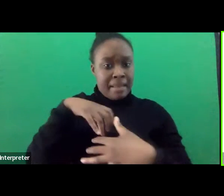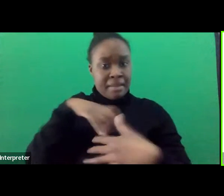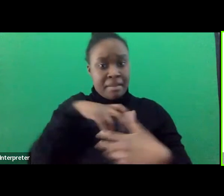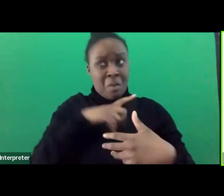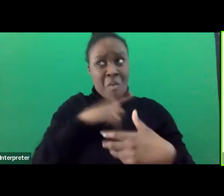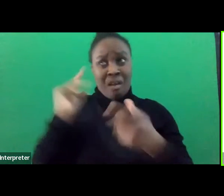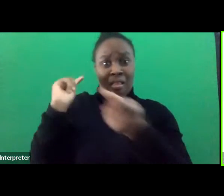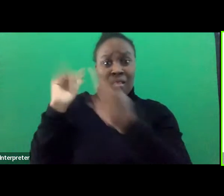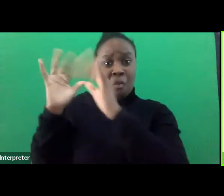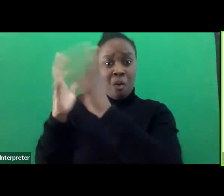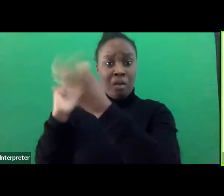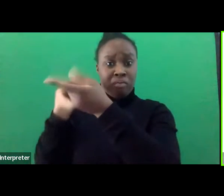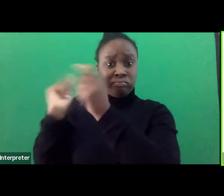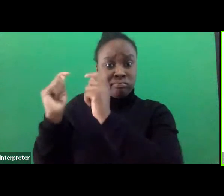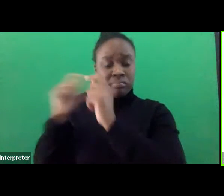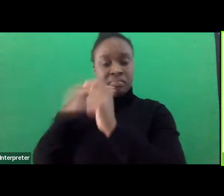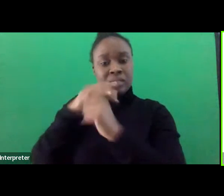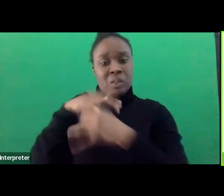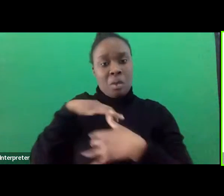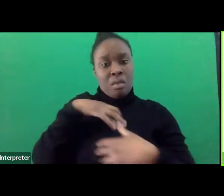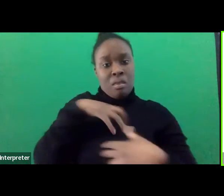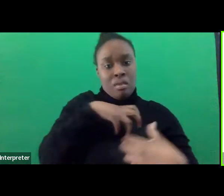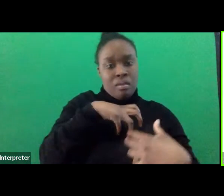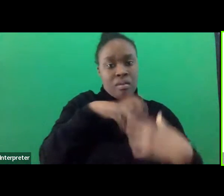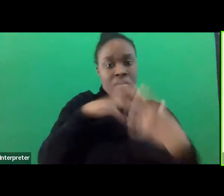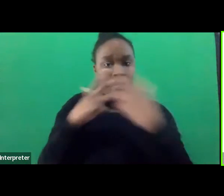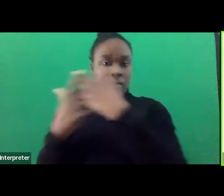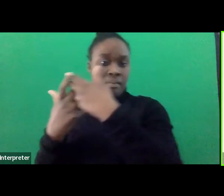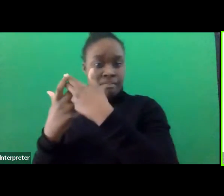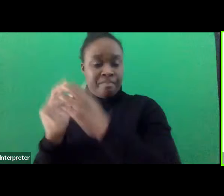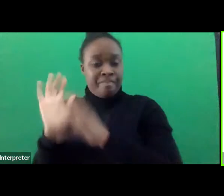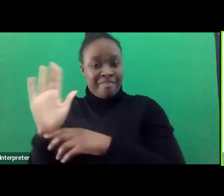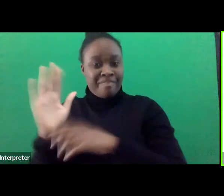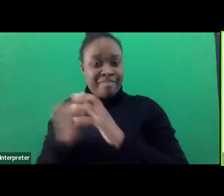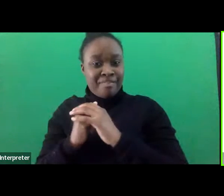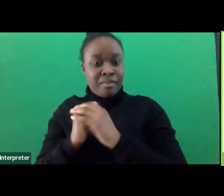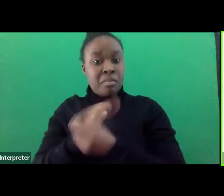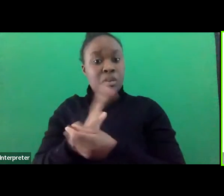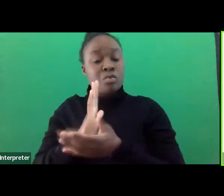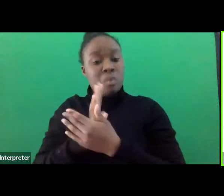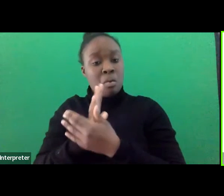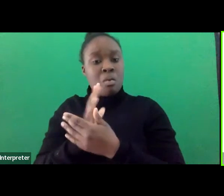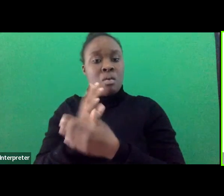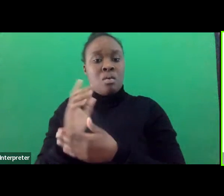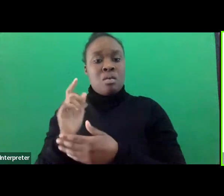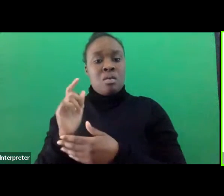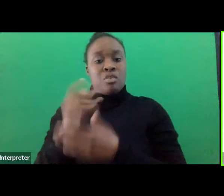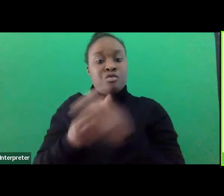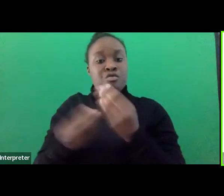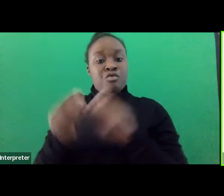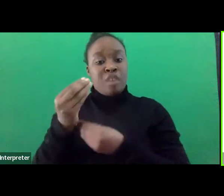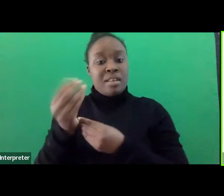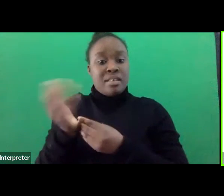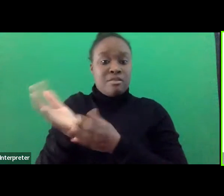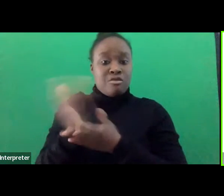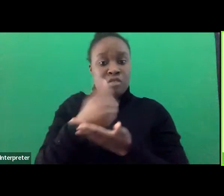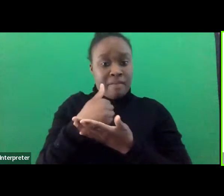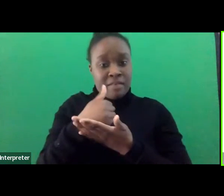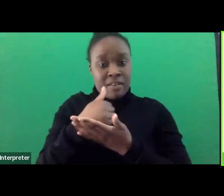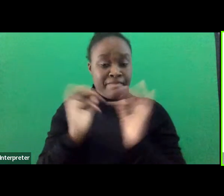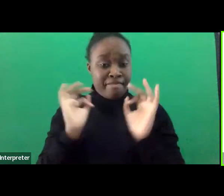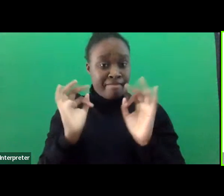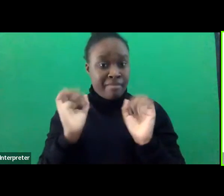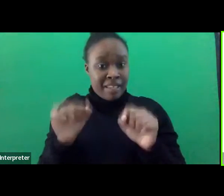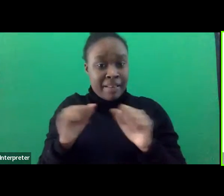doing so, boost trade recovery and post the pandemic. Linking the